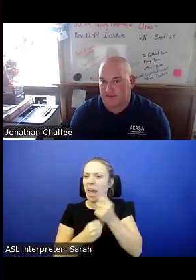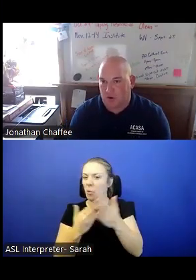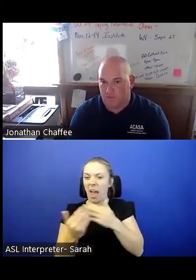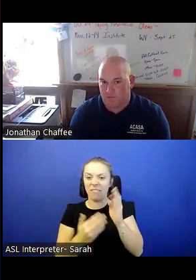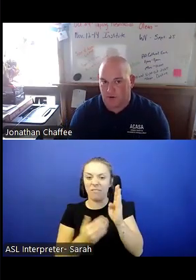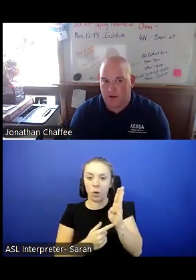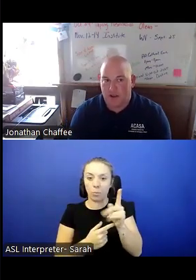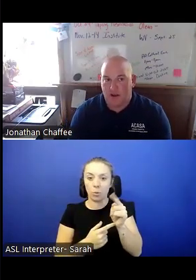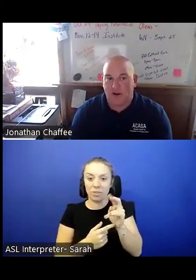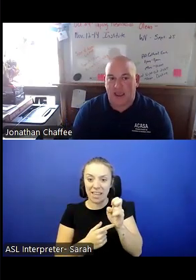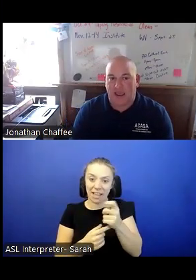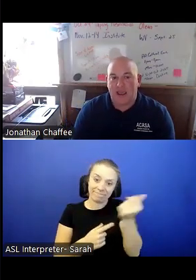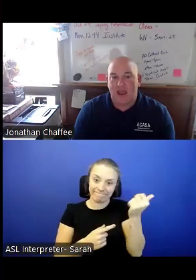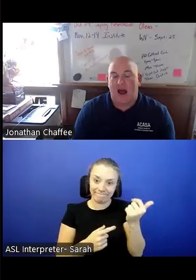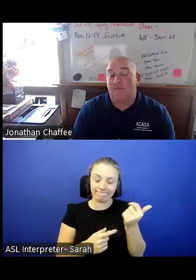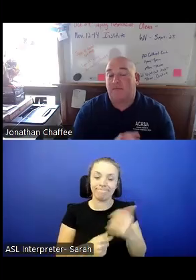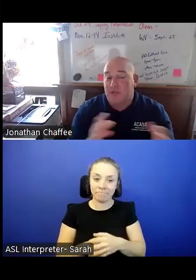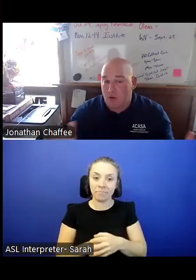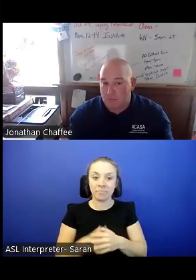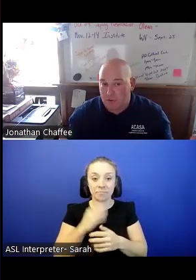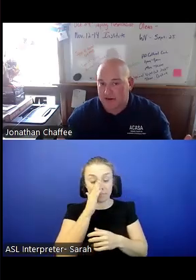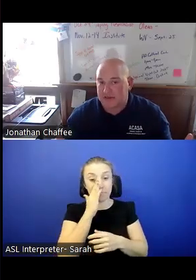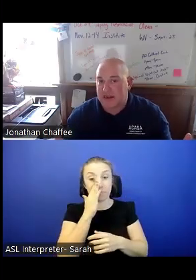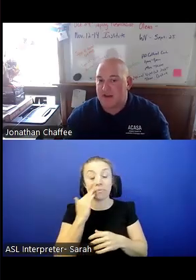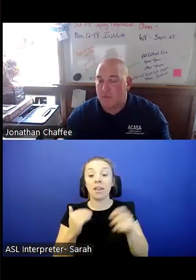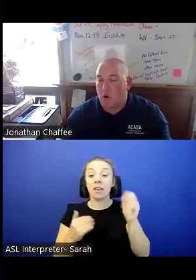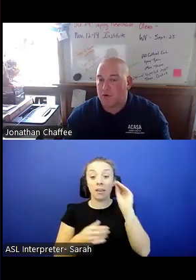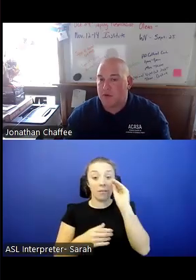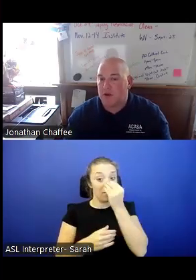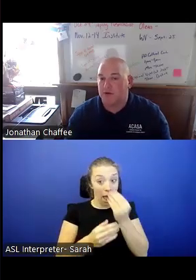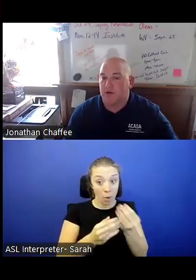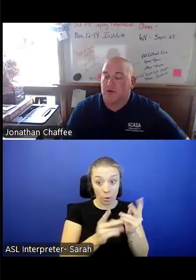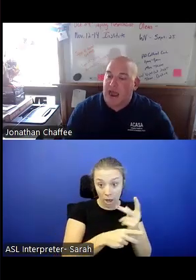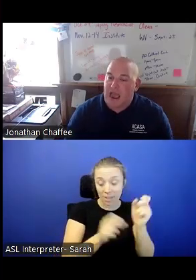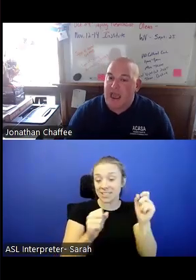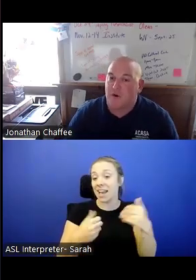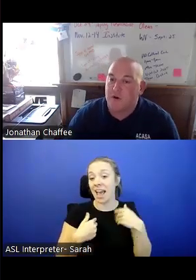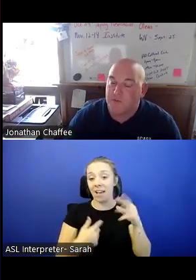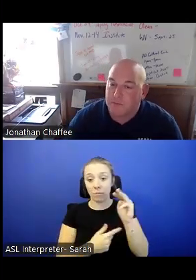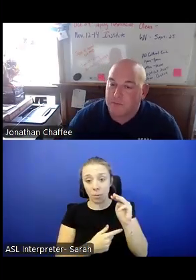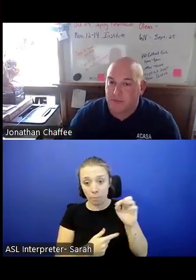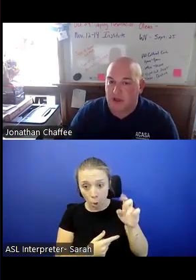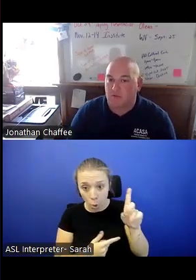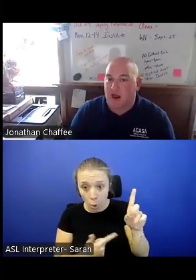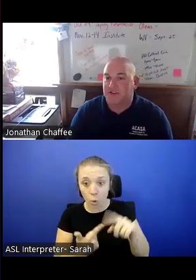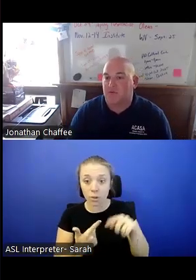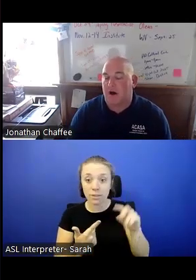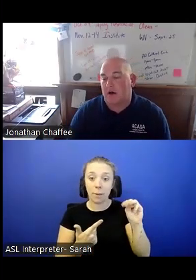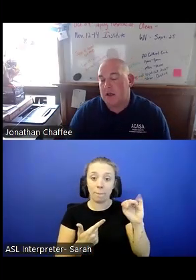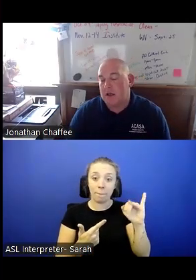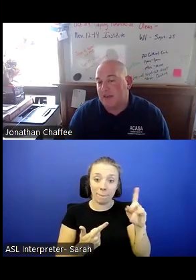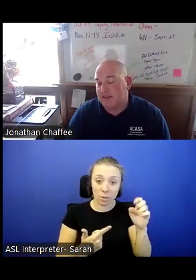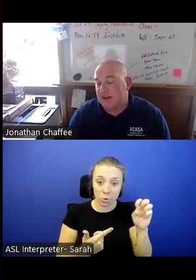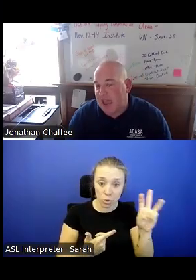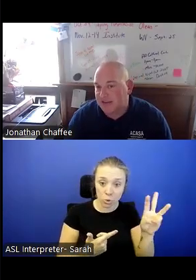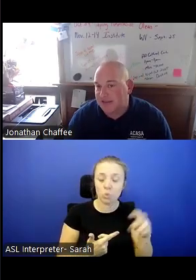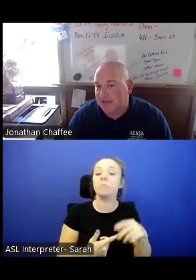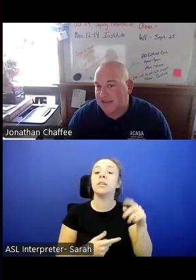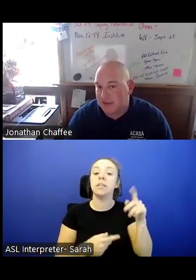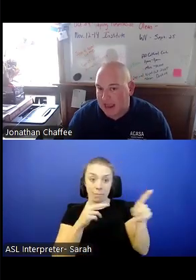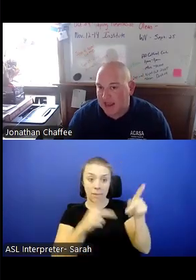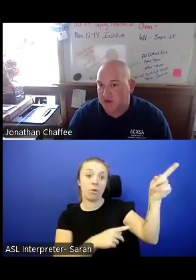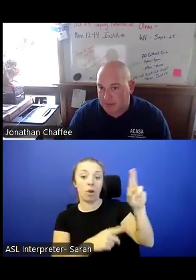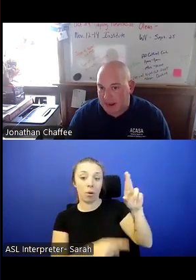is left over. Okay. Flower products can have mold or mildew. I have heard from people at Roswell that they've had